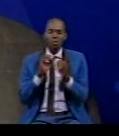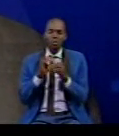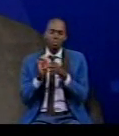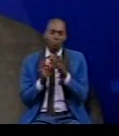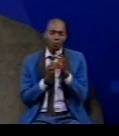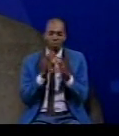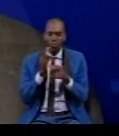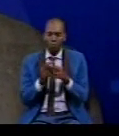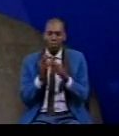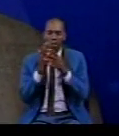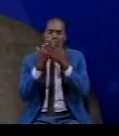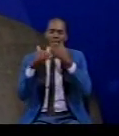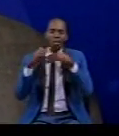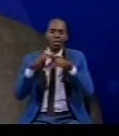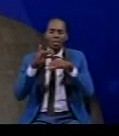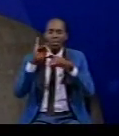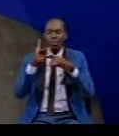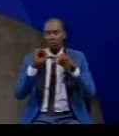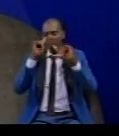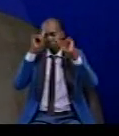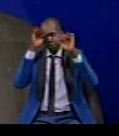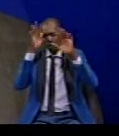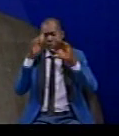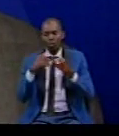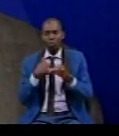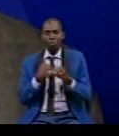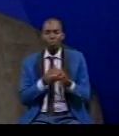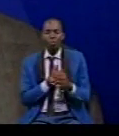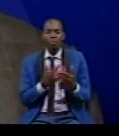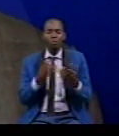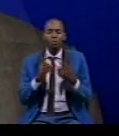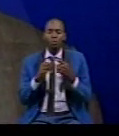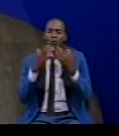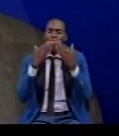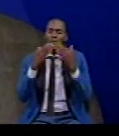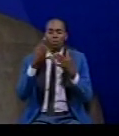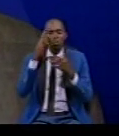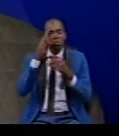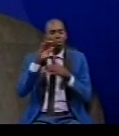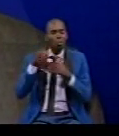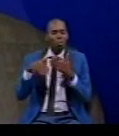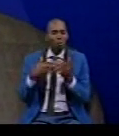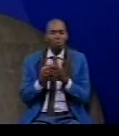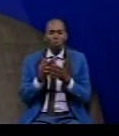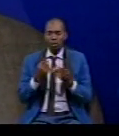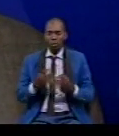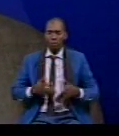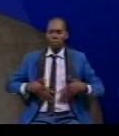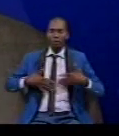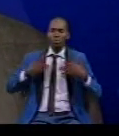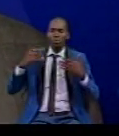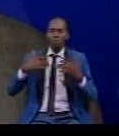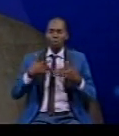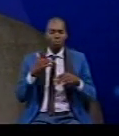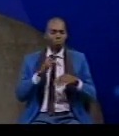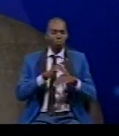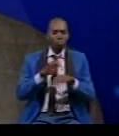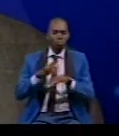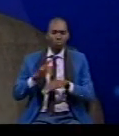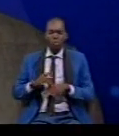me, look at my hand. This is how my heart is. I don't do any